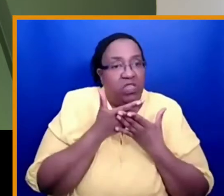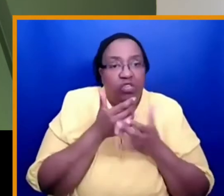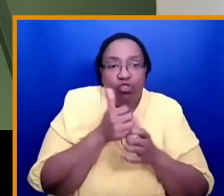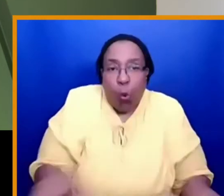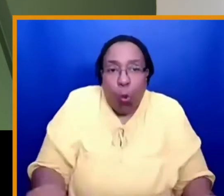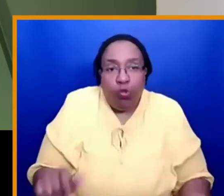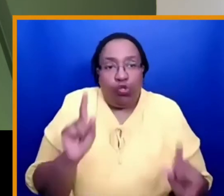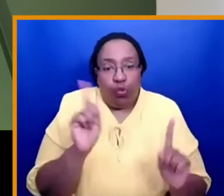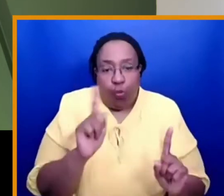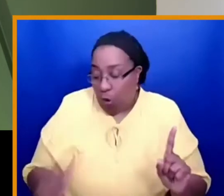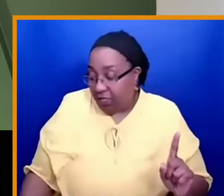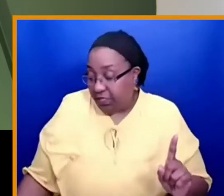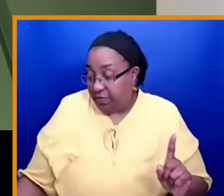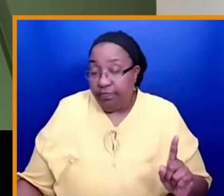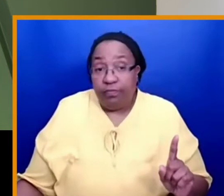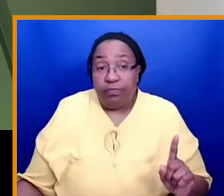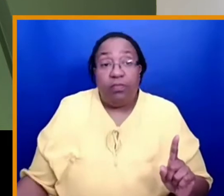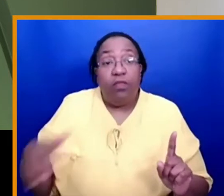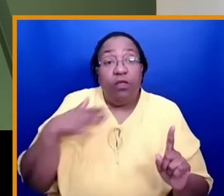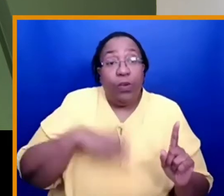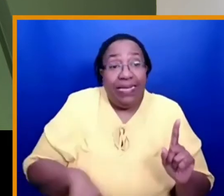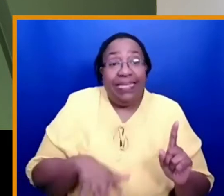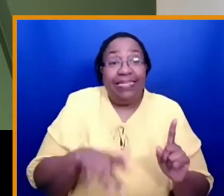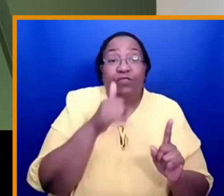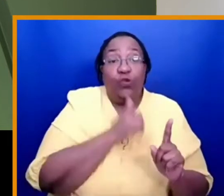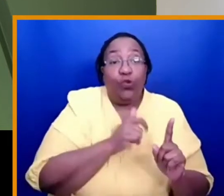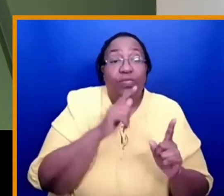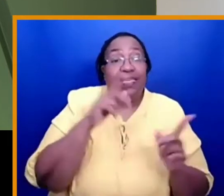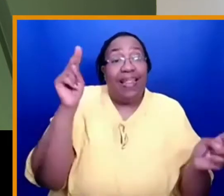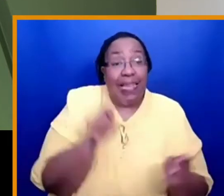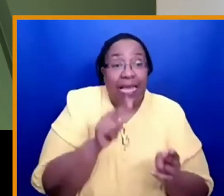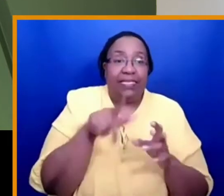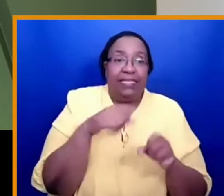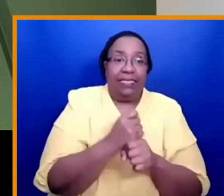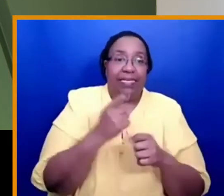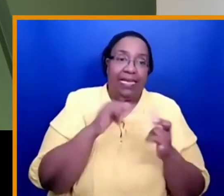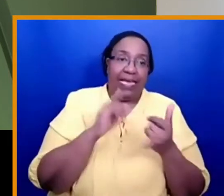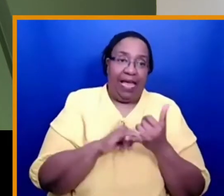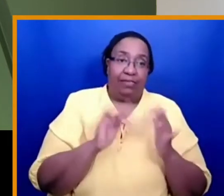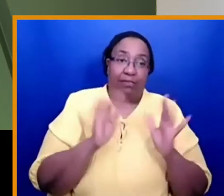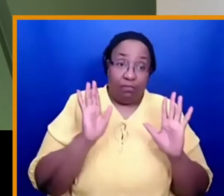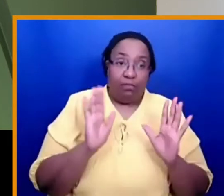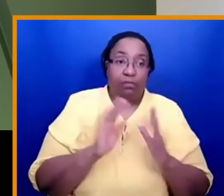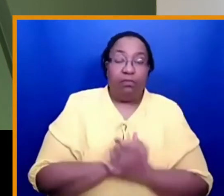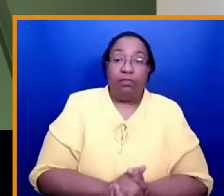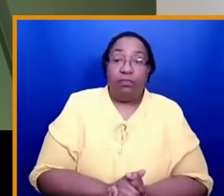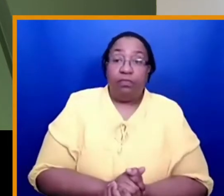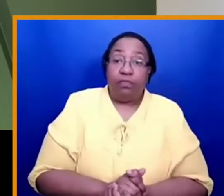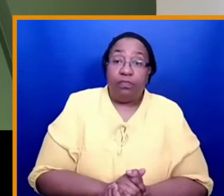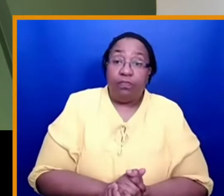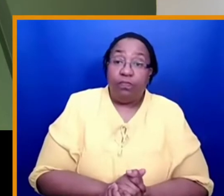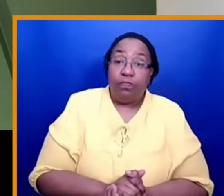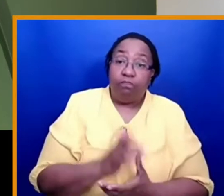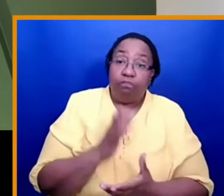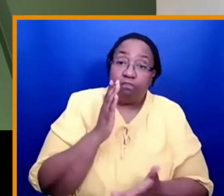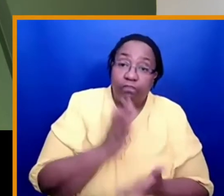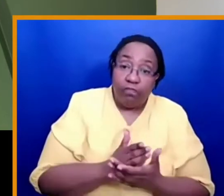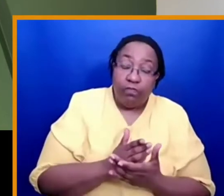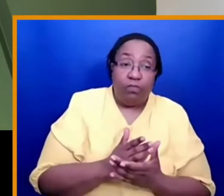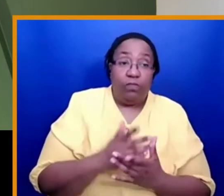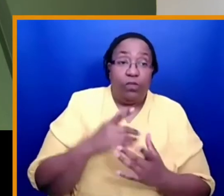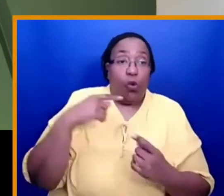gas. Now, Liberal Democrats' plans to boost clean energy are good news for consumers. Wind and solar are now